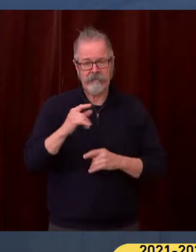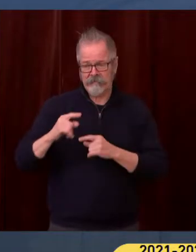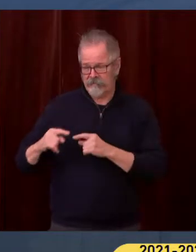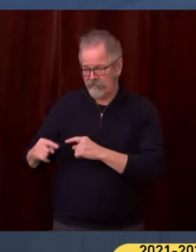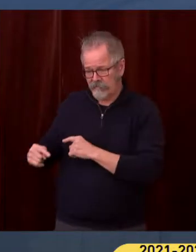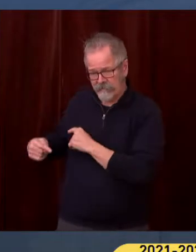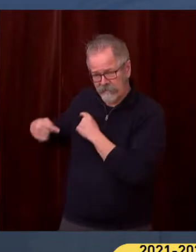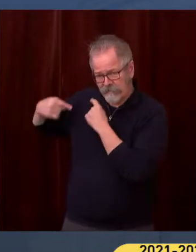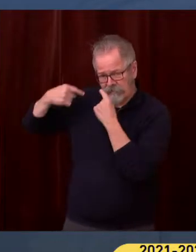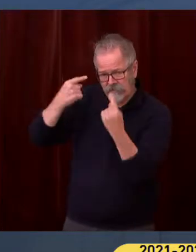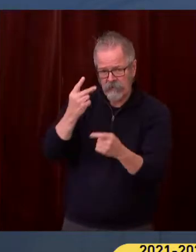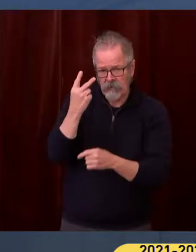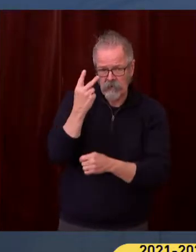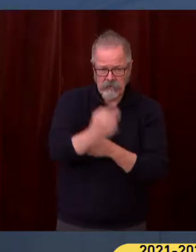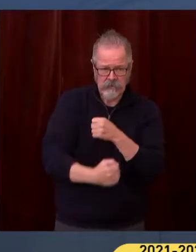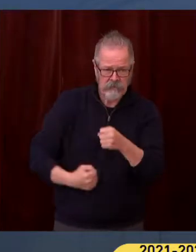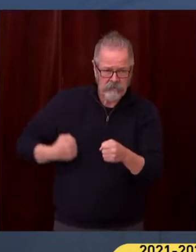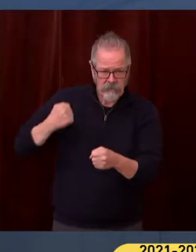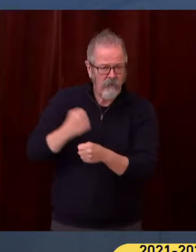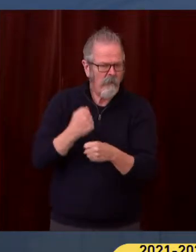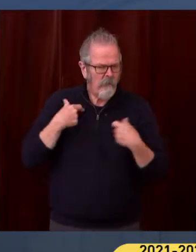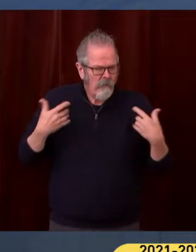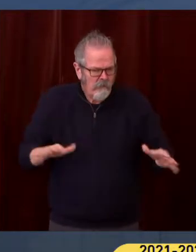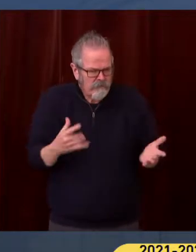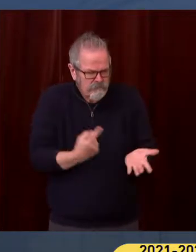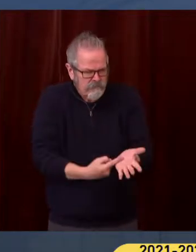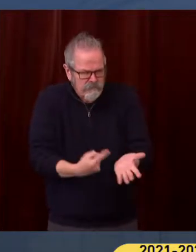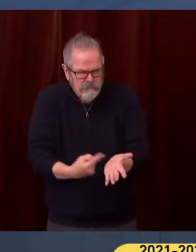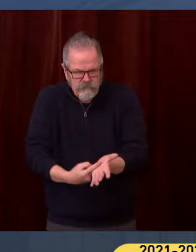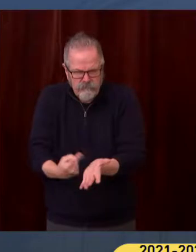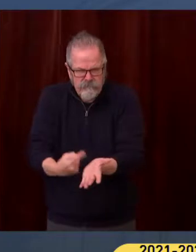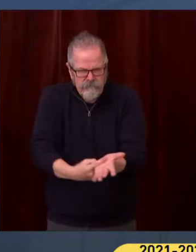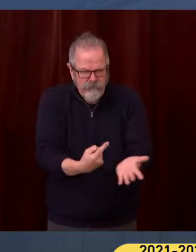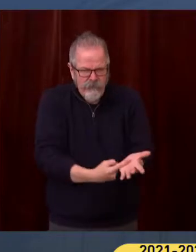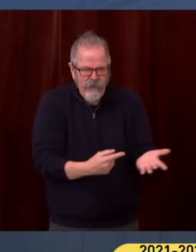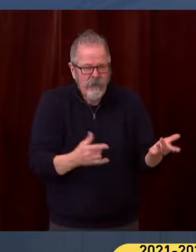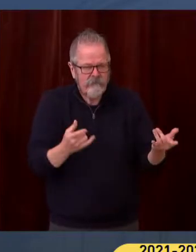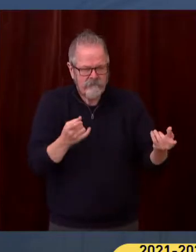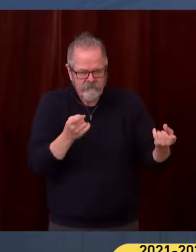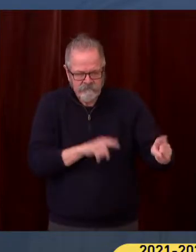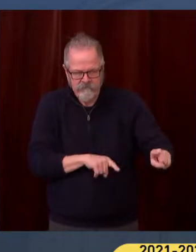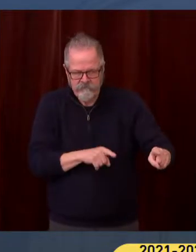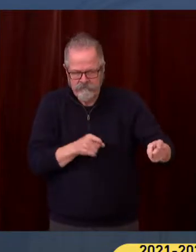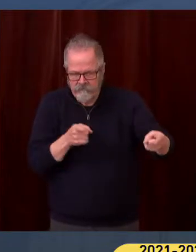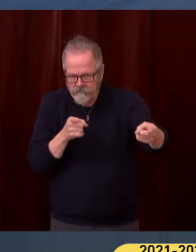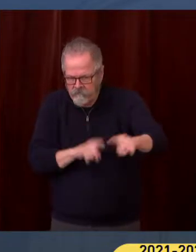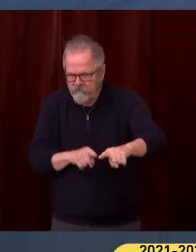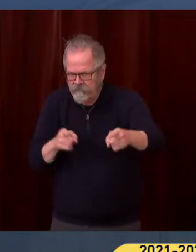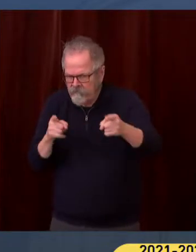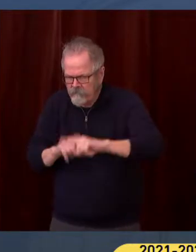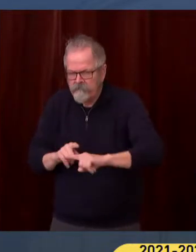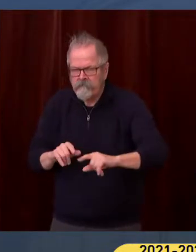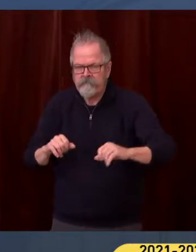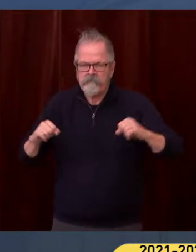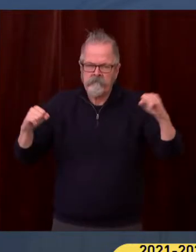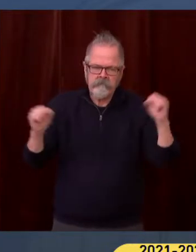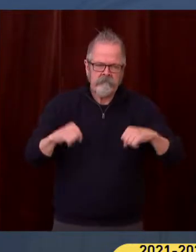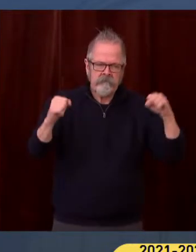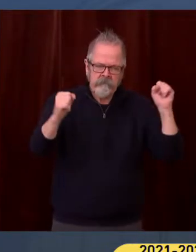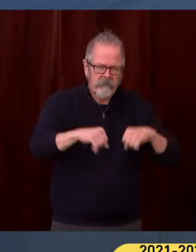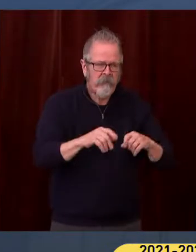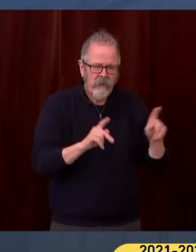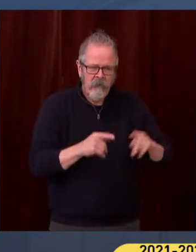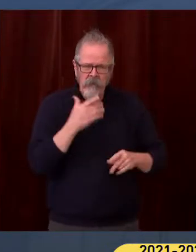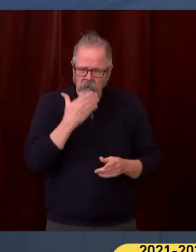hydrofluorocarbons and building standards, a whole bunch of steps. It went well, and it went well because we worked together. We listened